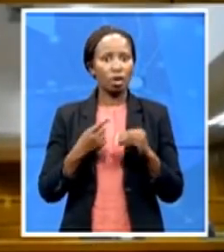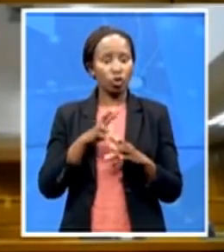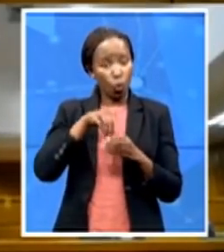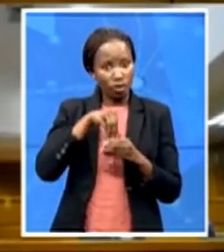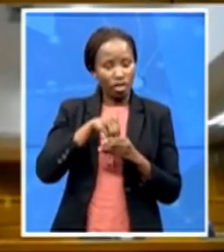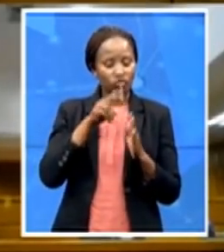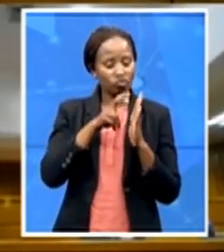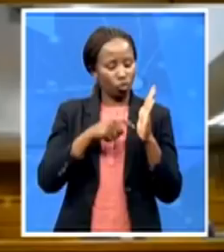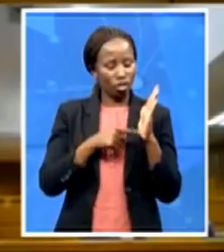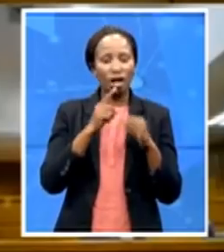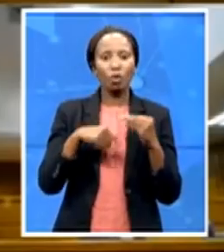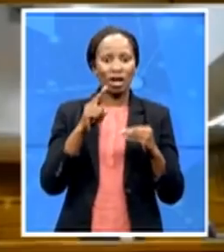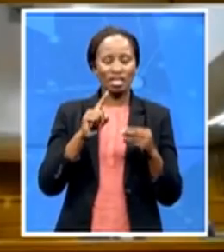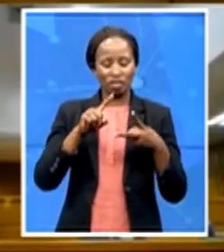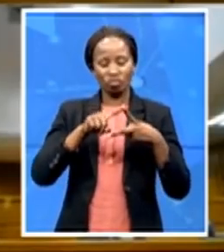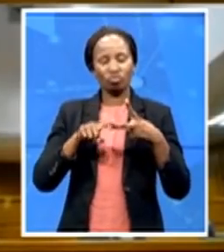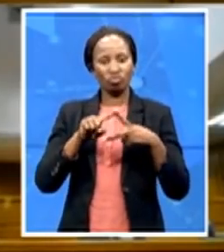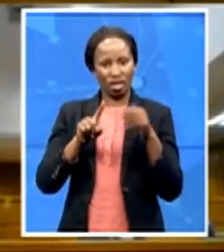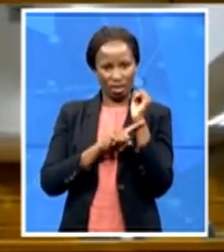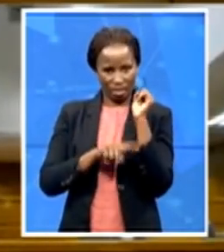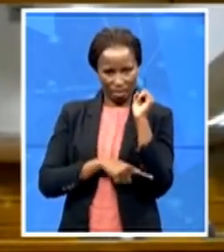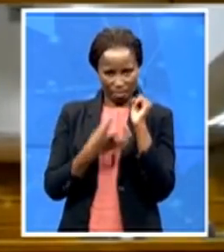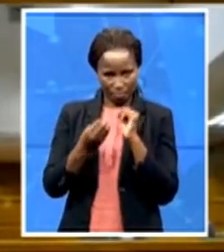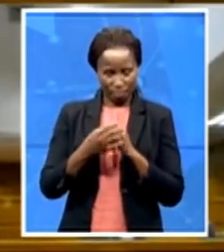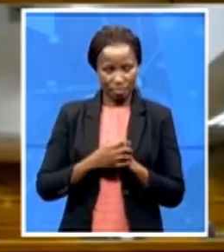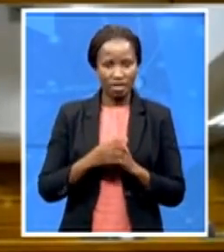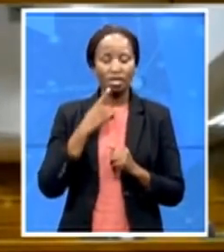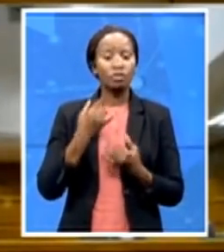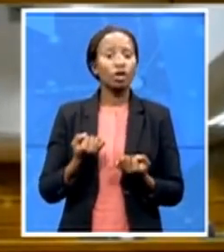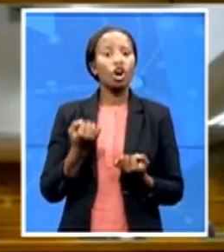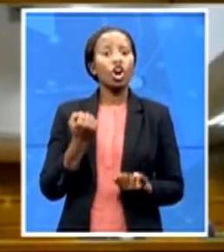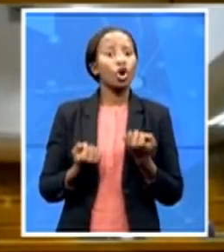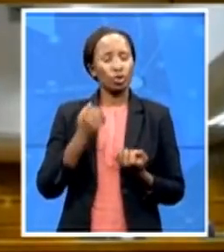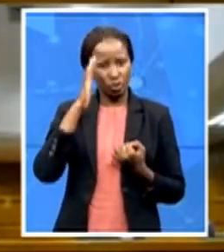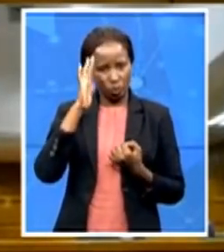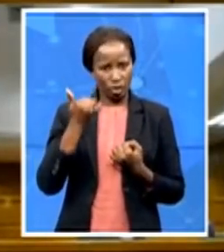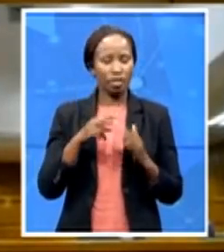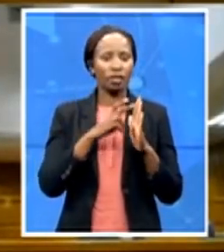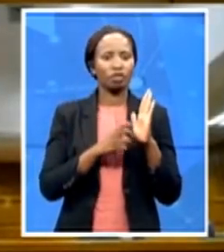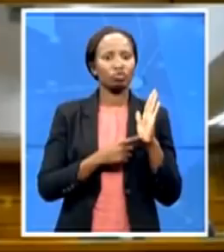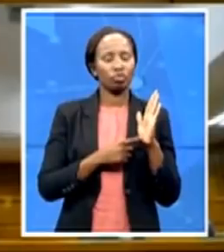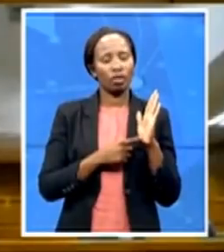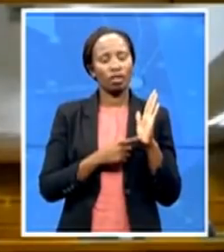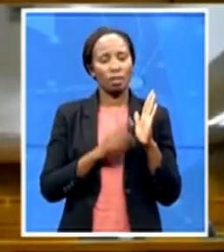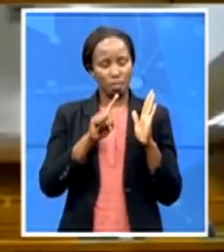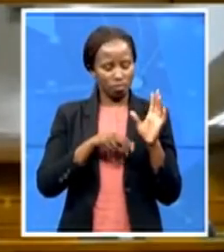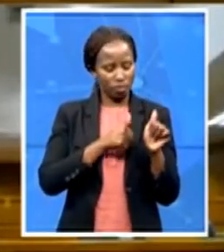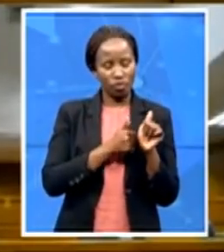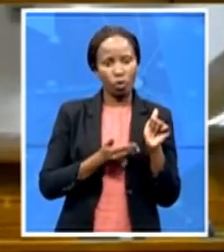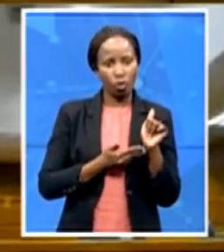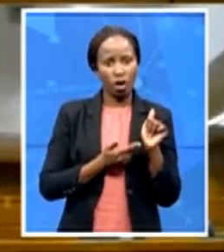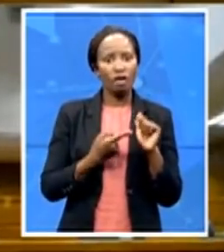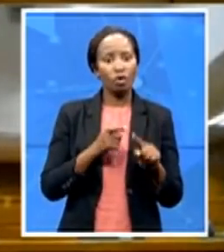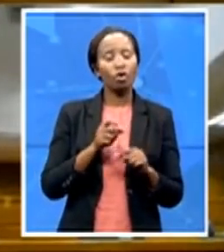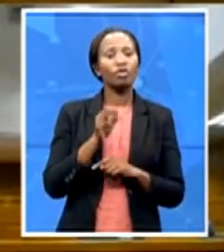The first thing is the court knows that the rules mainly regulate the procedure to be followed in the future, in other words, after 3 December